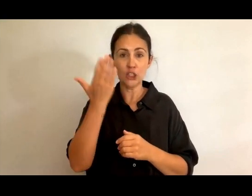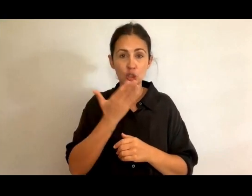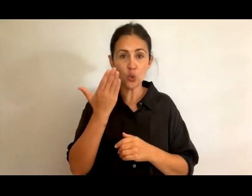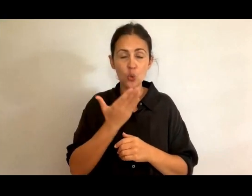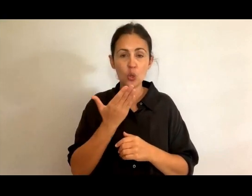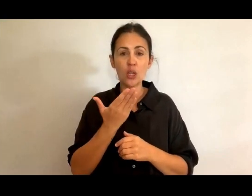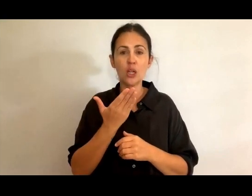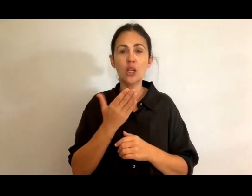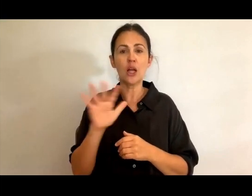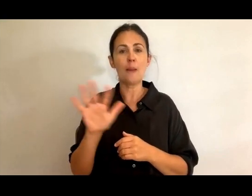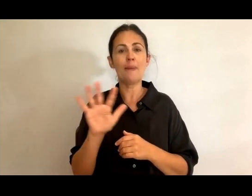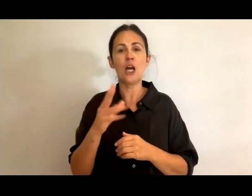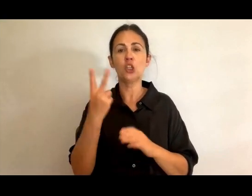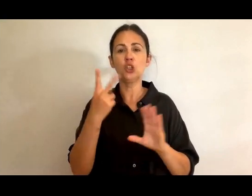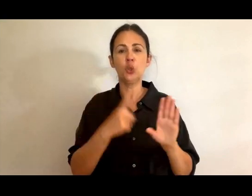years ago,